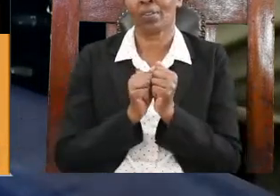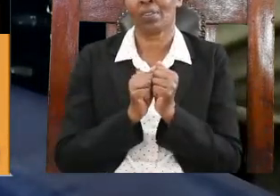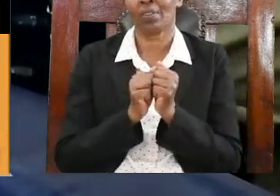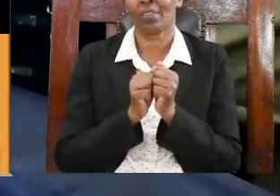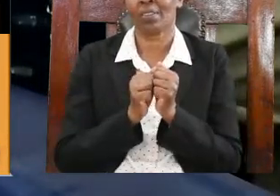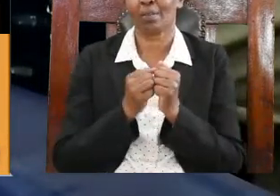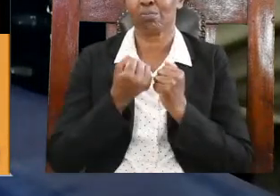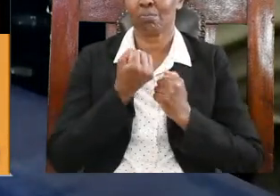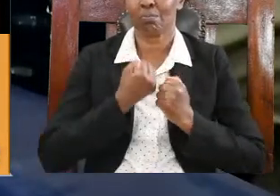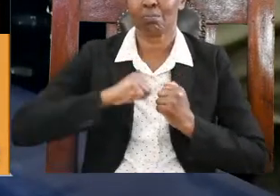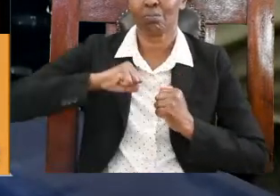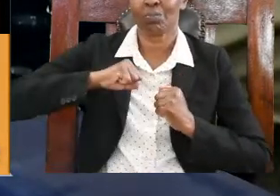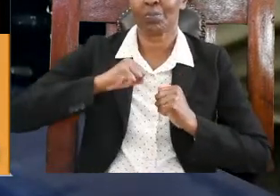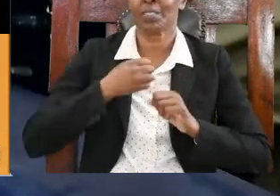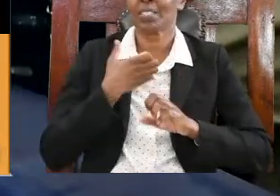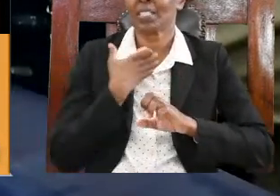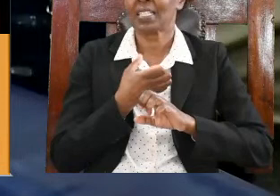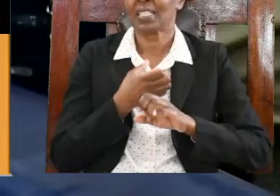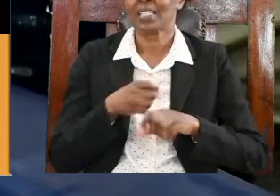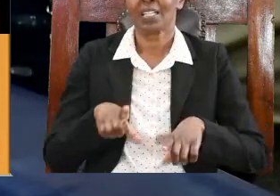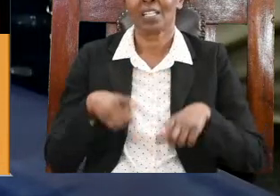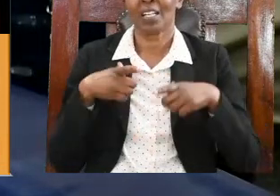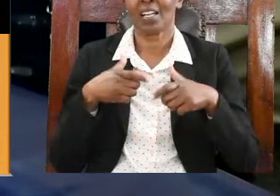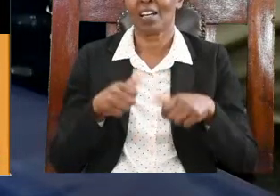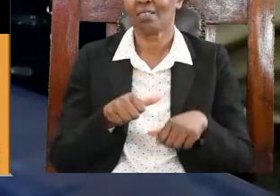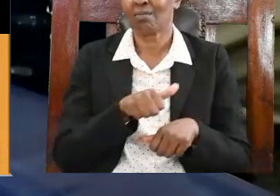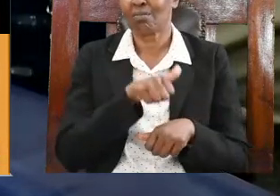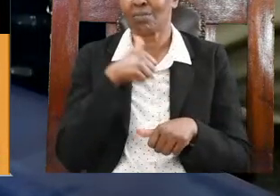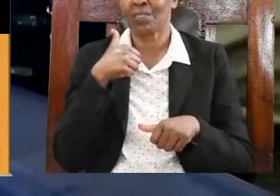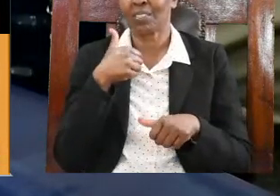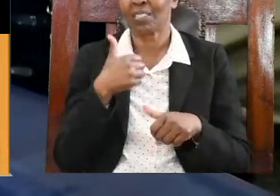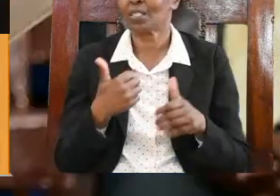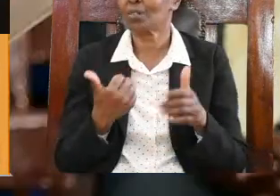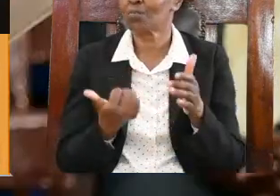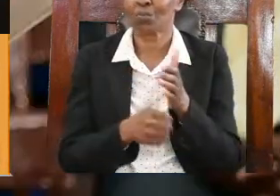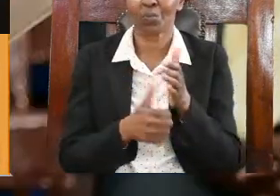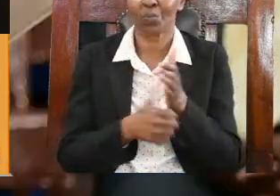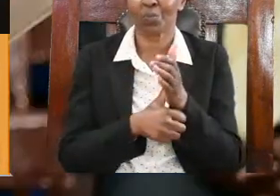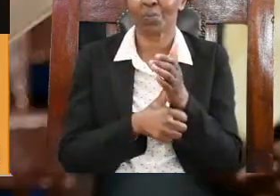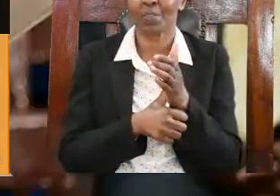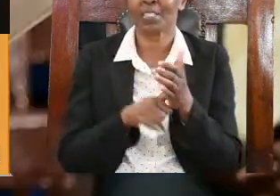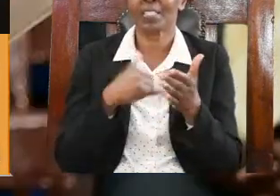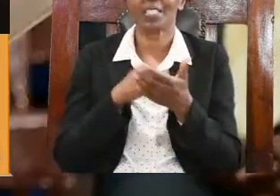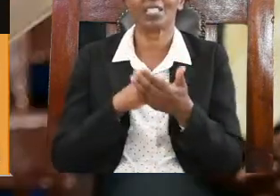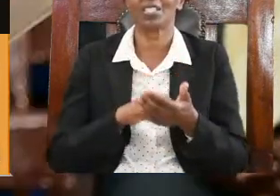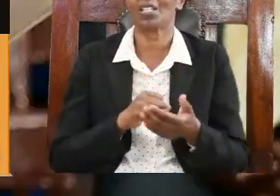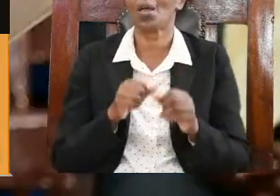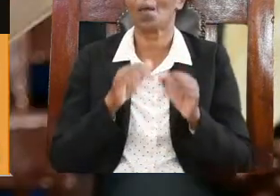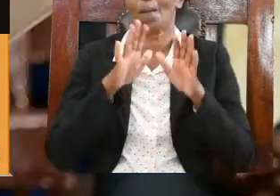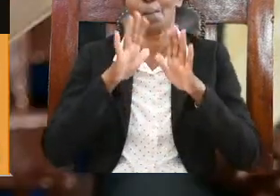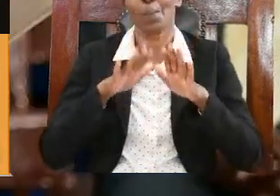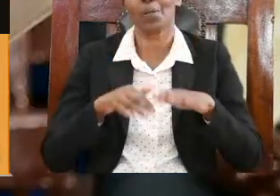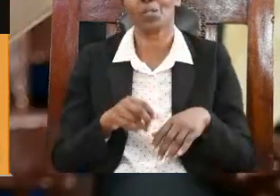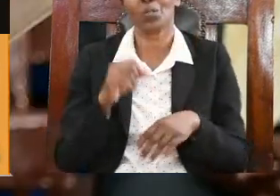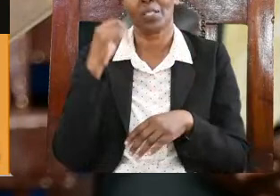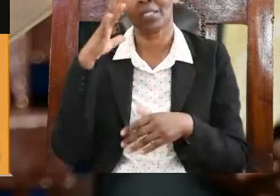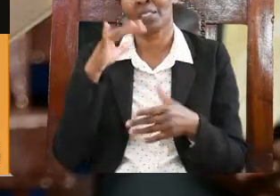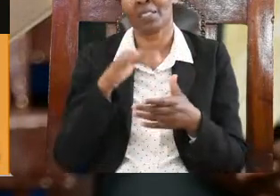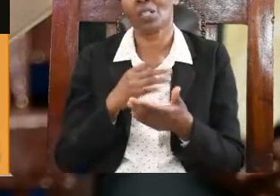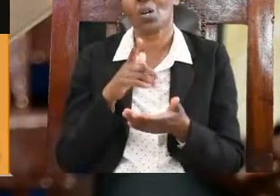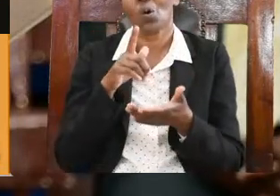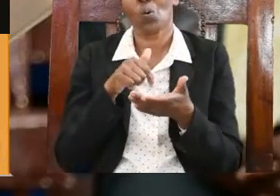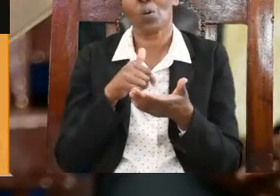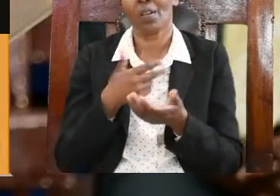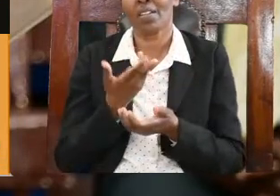insults, hardships, persecutions, and calamities. I think it is very important we get to understand what these